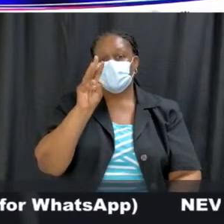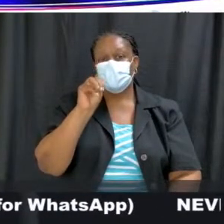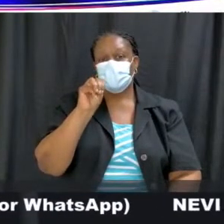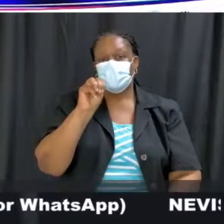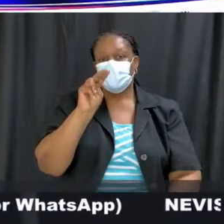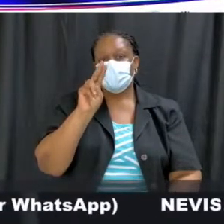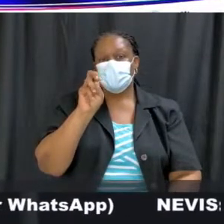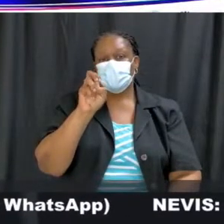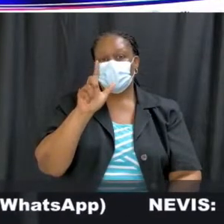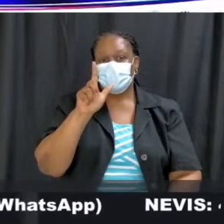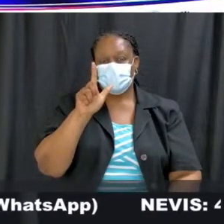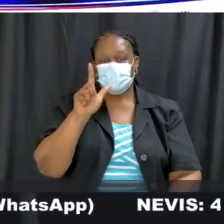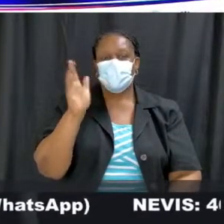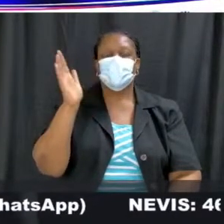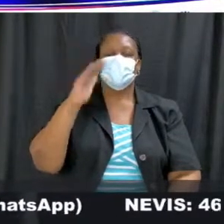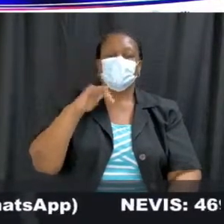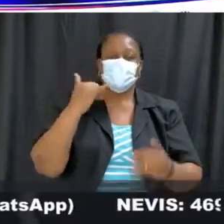Mr. Abdias Samuel.